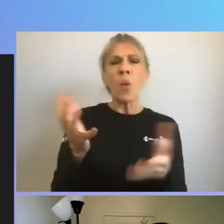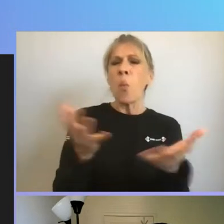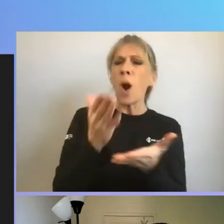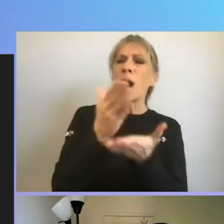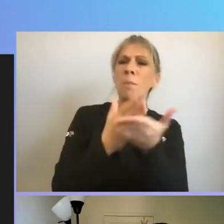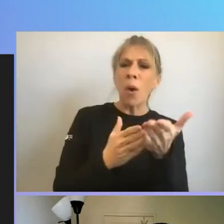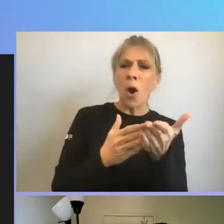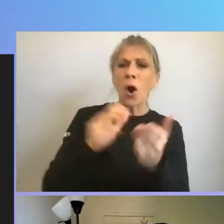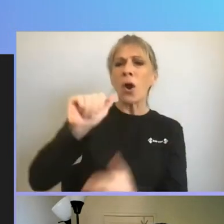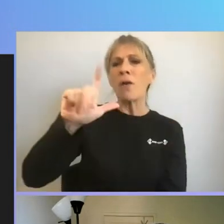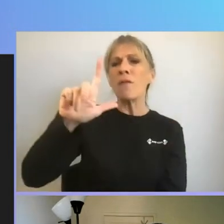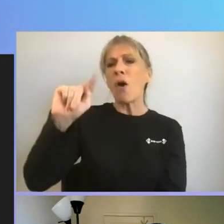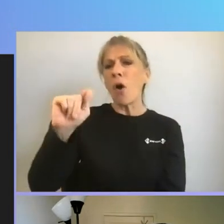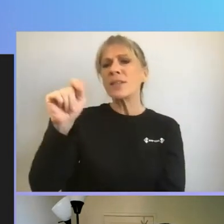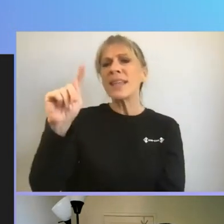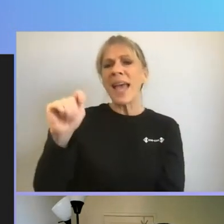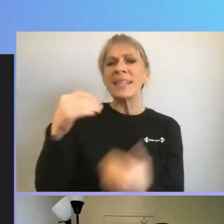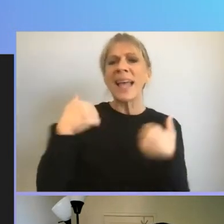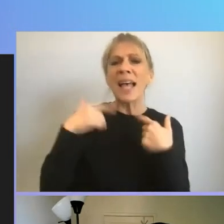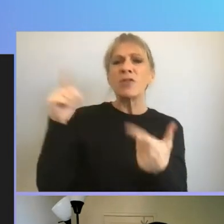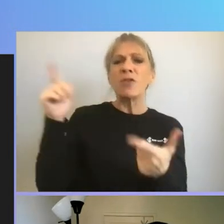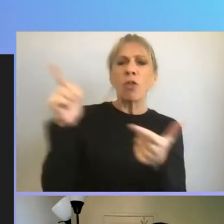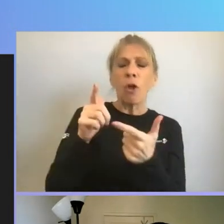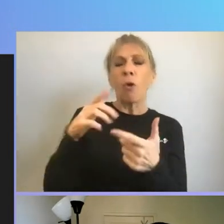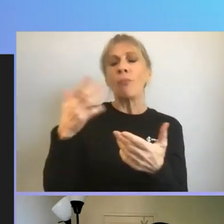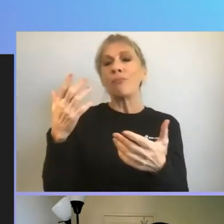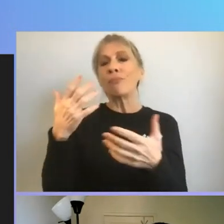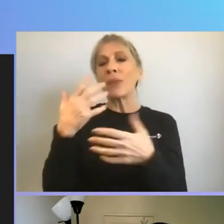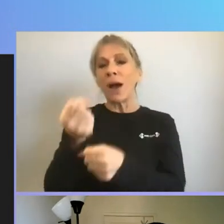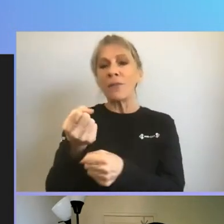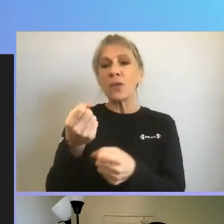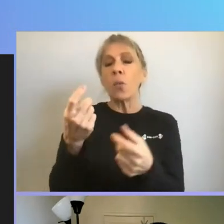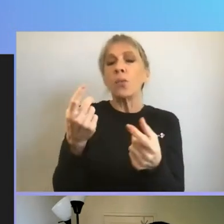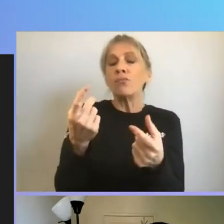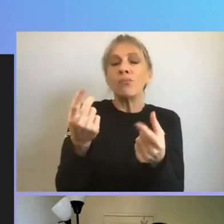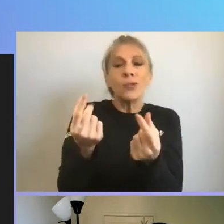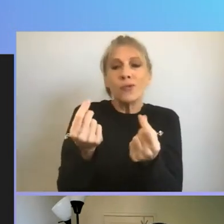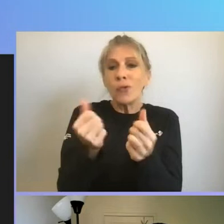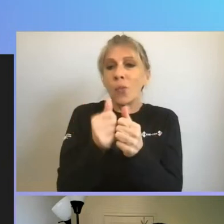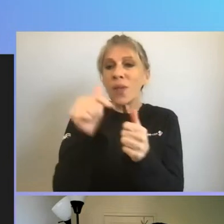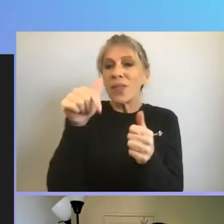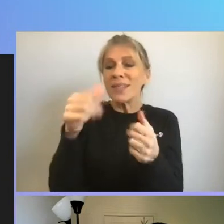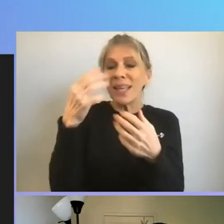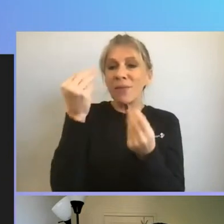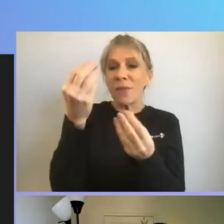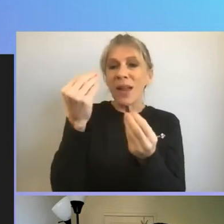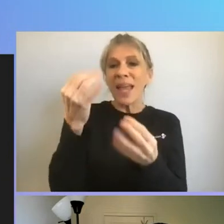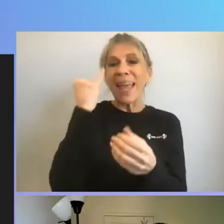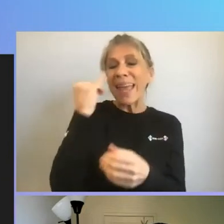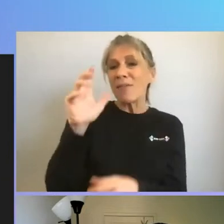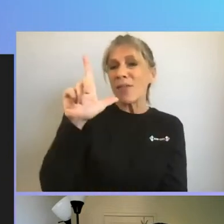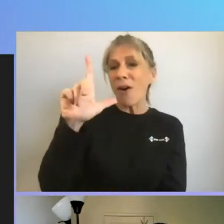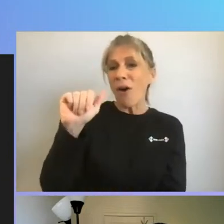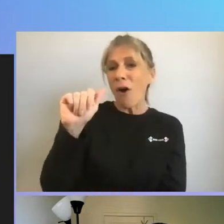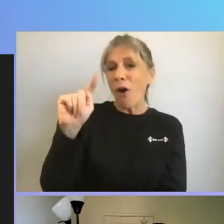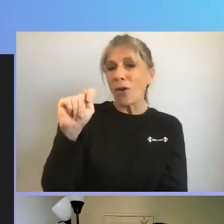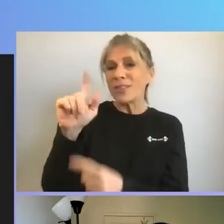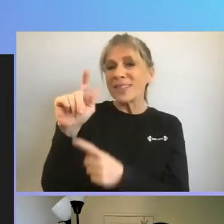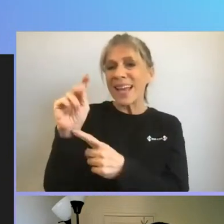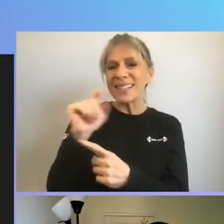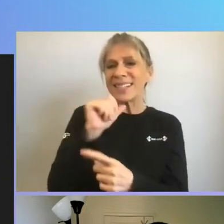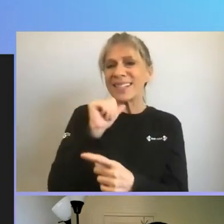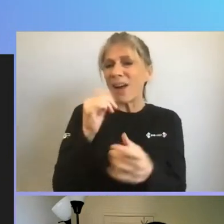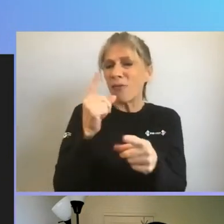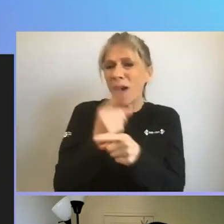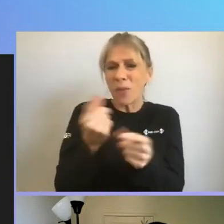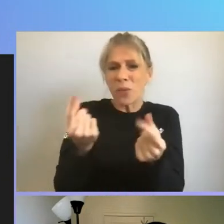low confidence? And what should users even do with this information if the alt text isn't accurate? This is